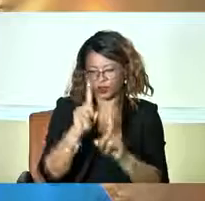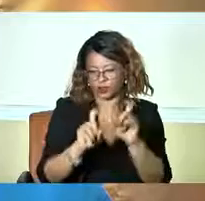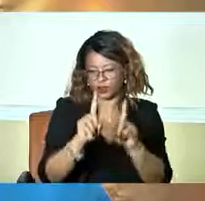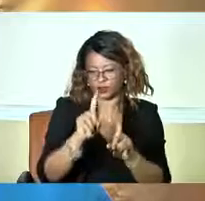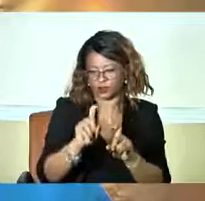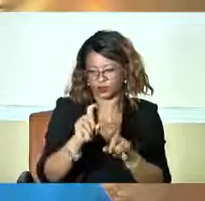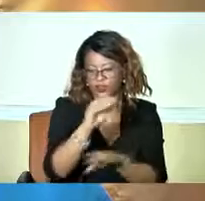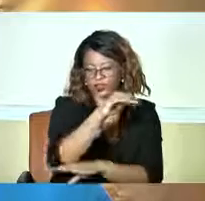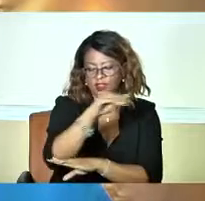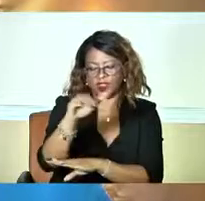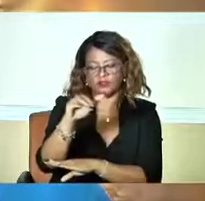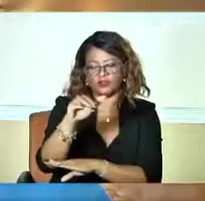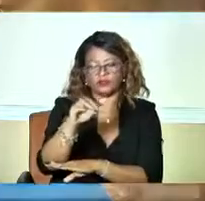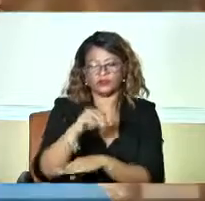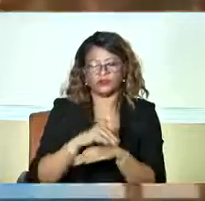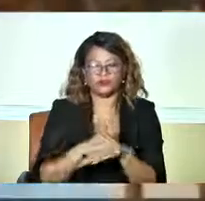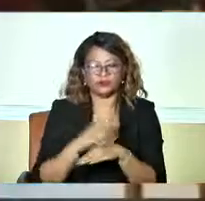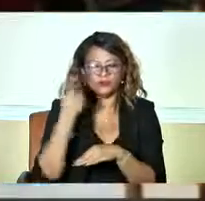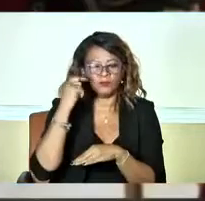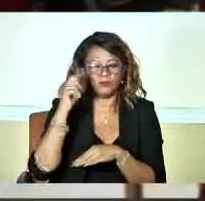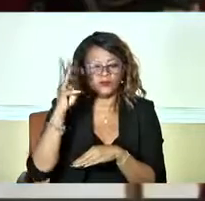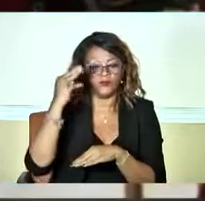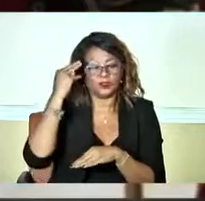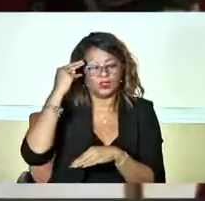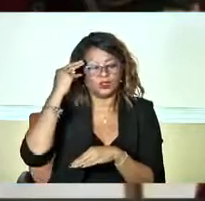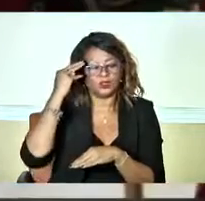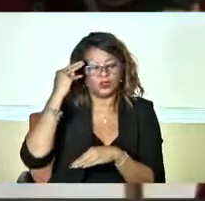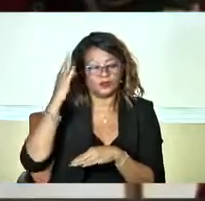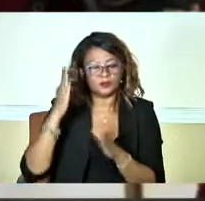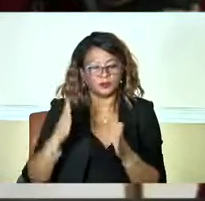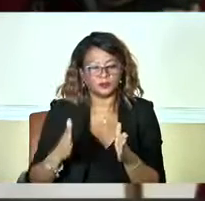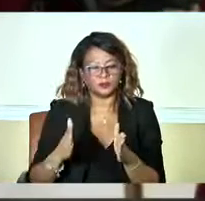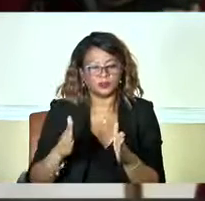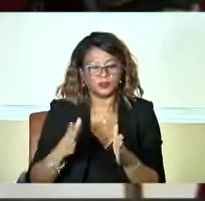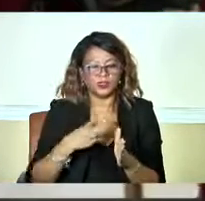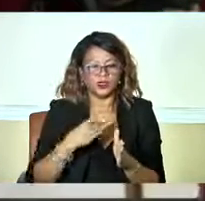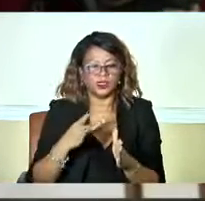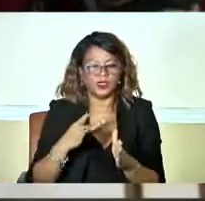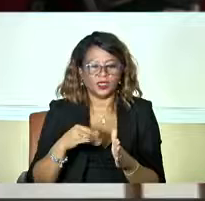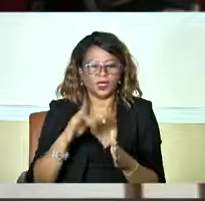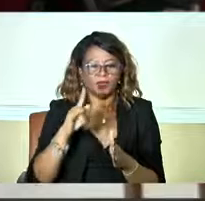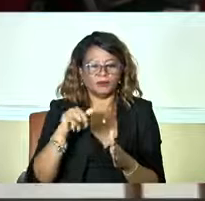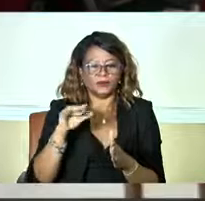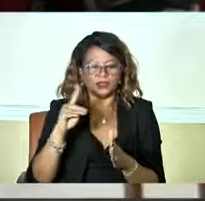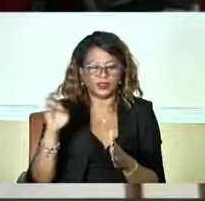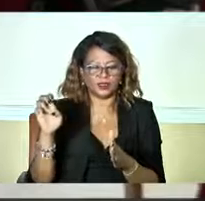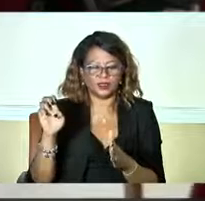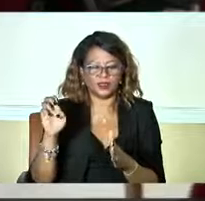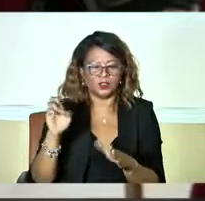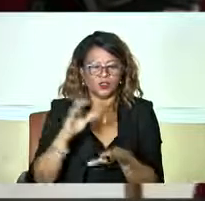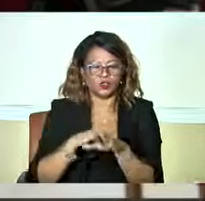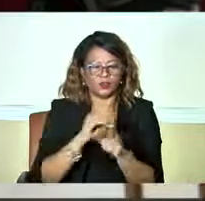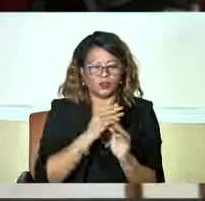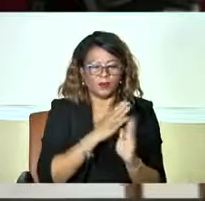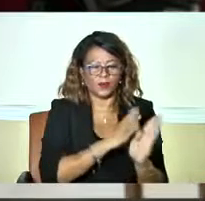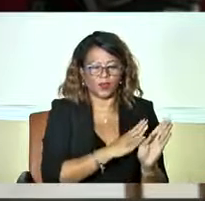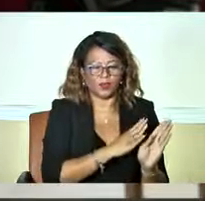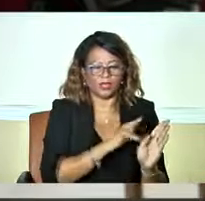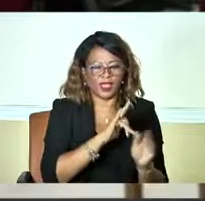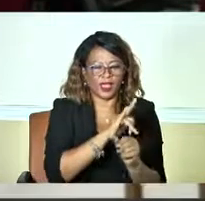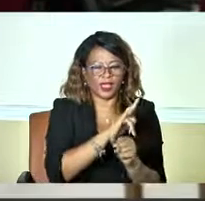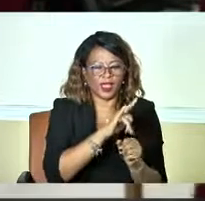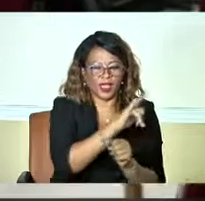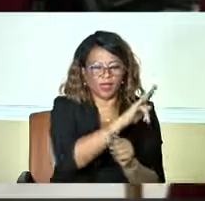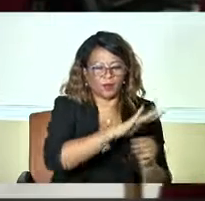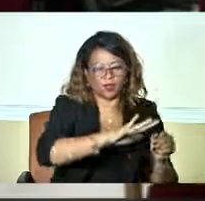Good afternoon. My question is for the minister. I would just like an update on the Grand Bahama